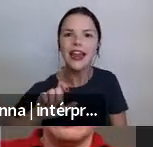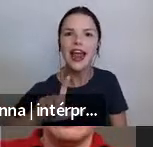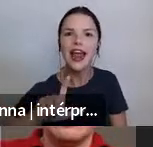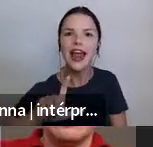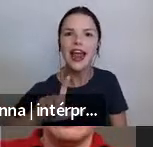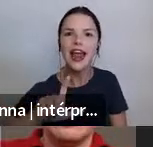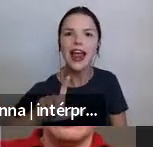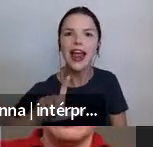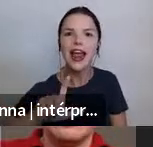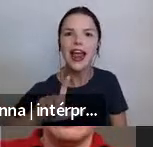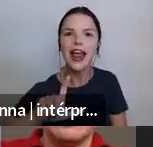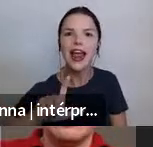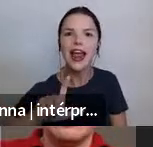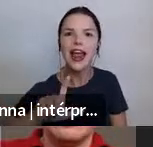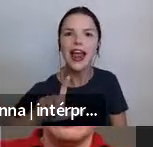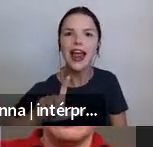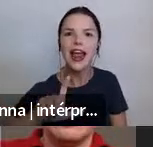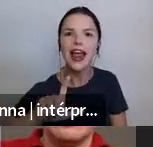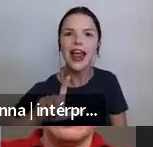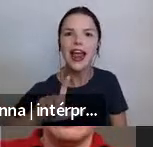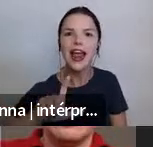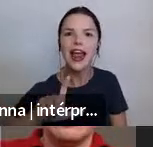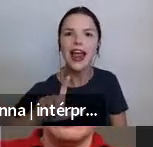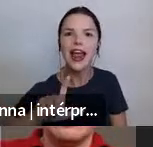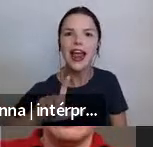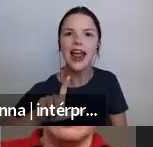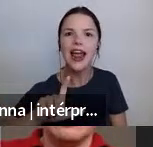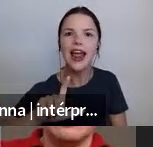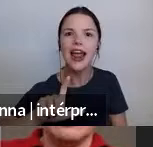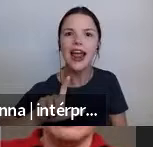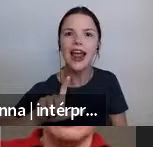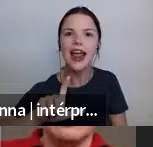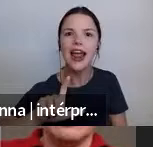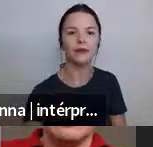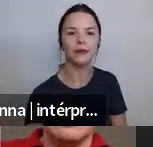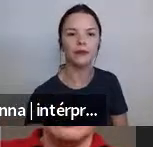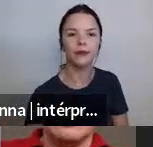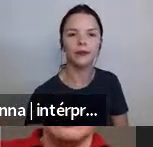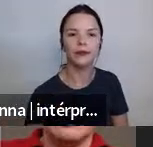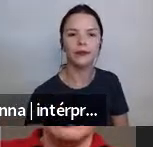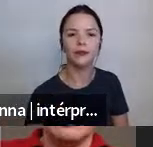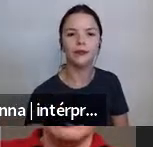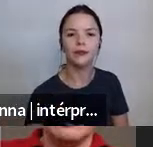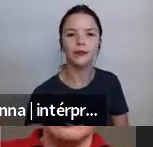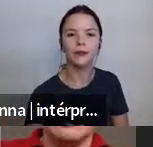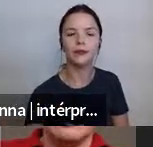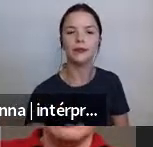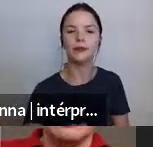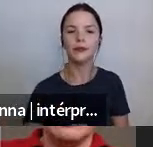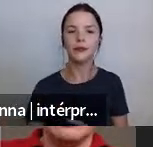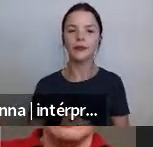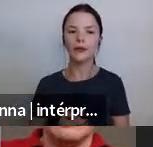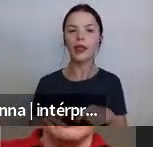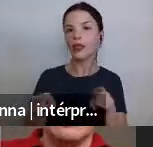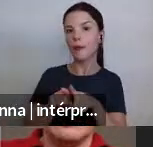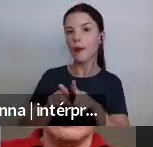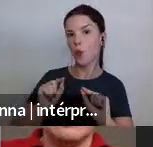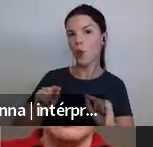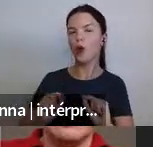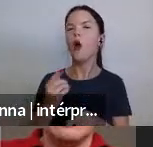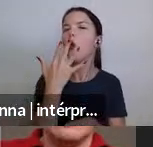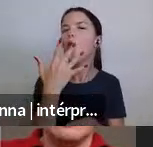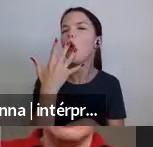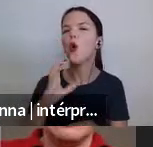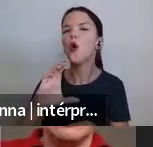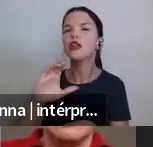We have signs like gray. So gray in Portuguese is cinza, and that's why you see in the picture